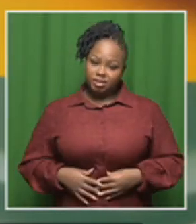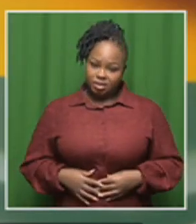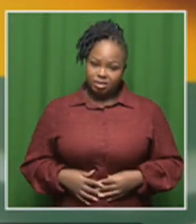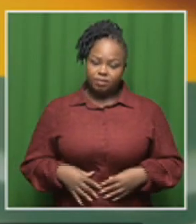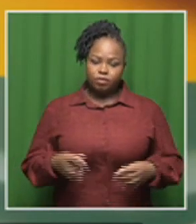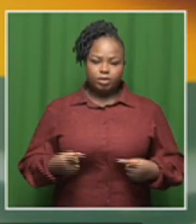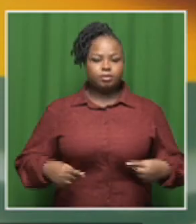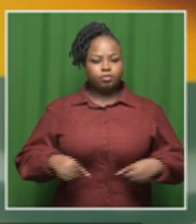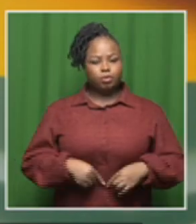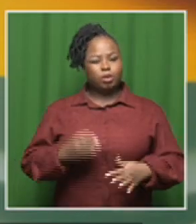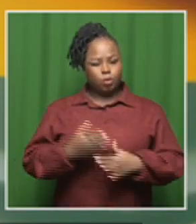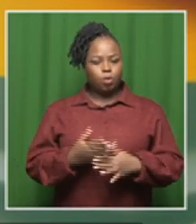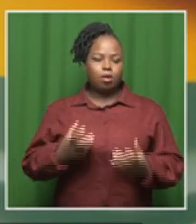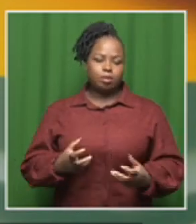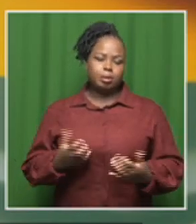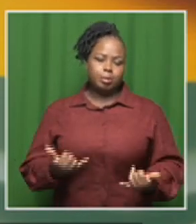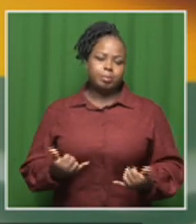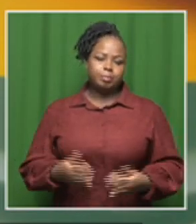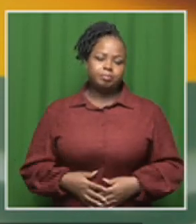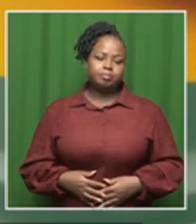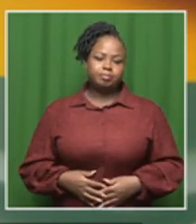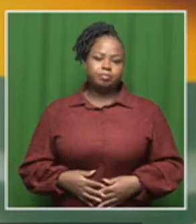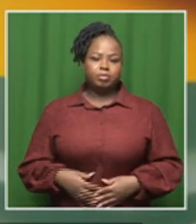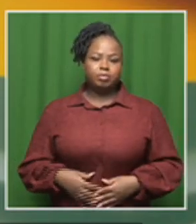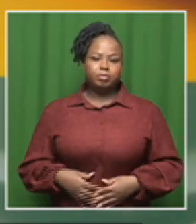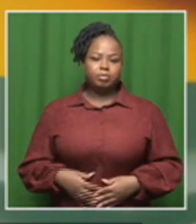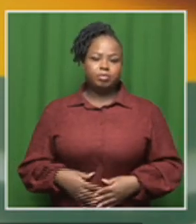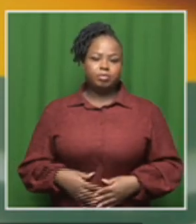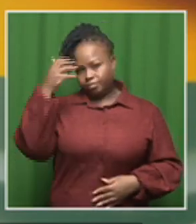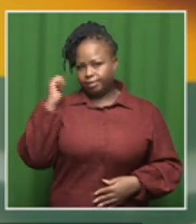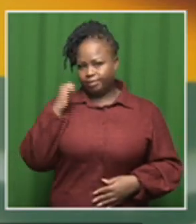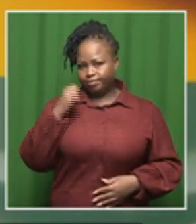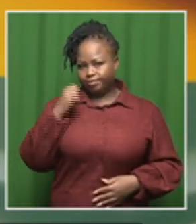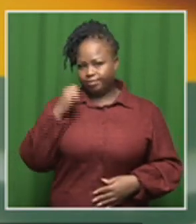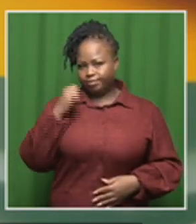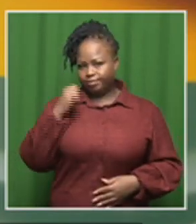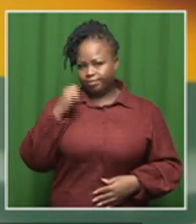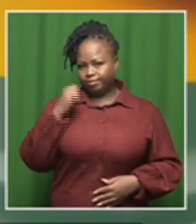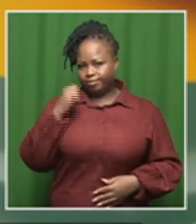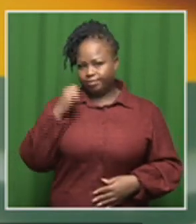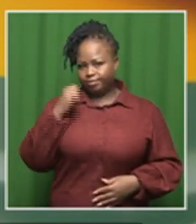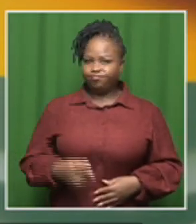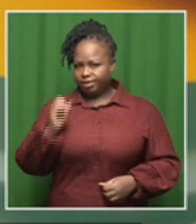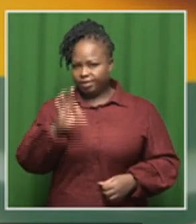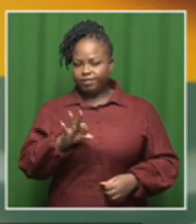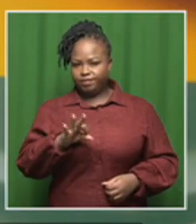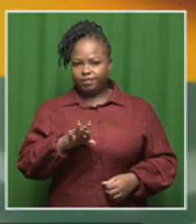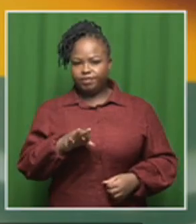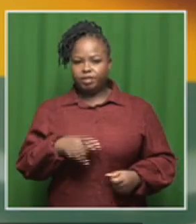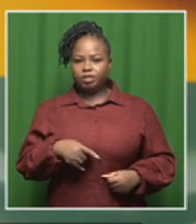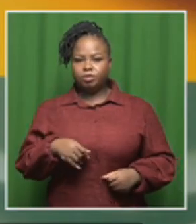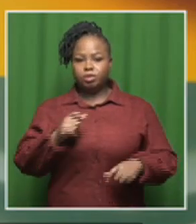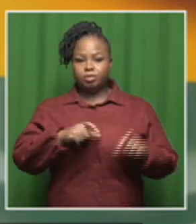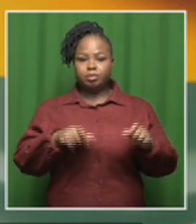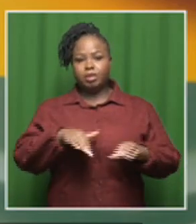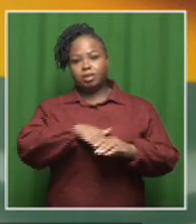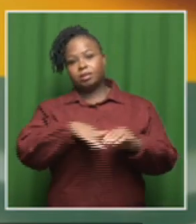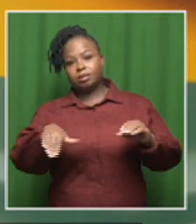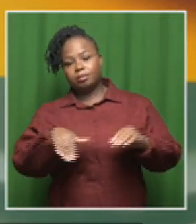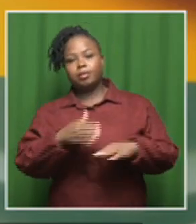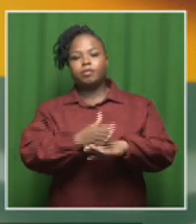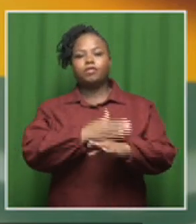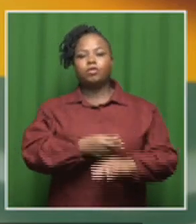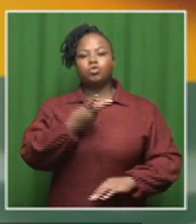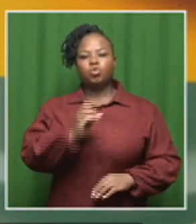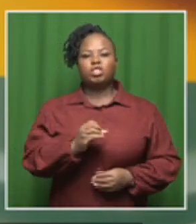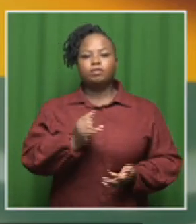for us it's quite busy, and with Trump yesterday saying that if you don't release the hostages before 20th